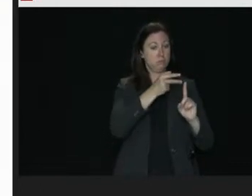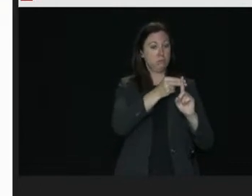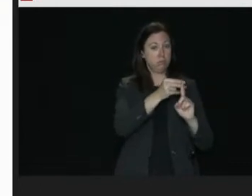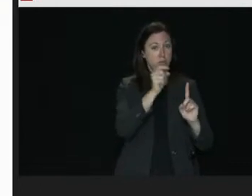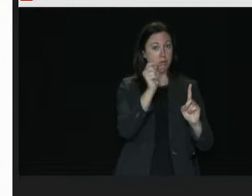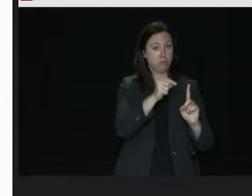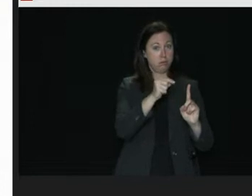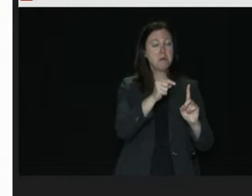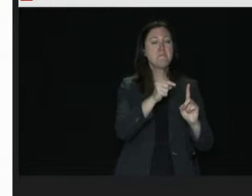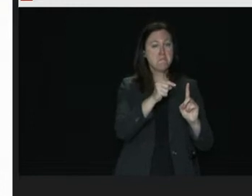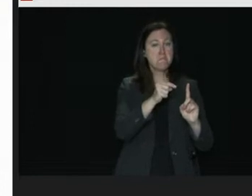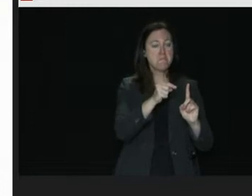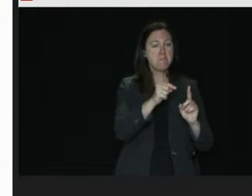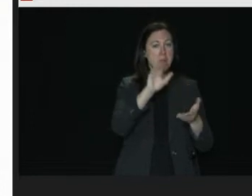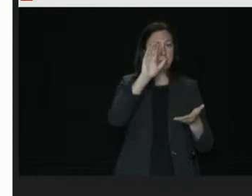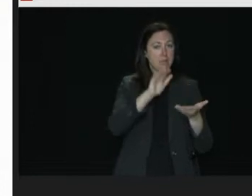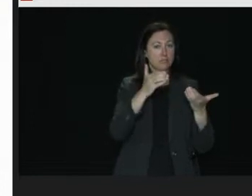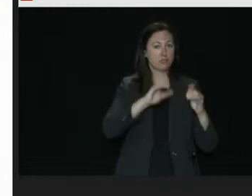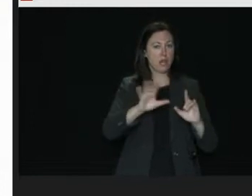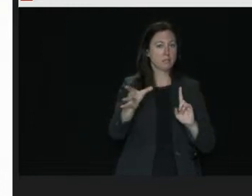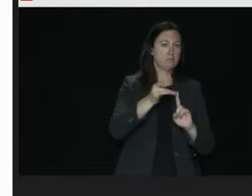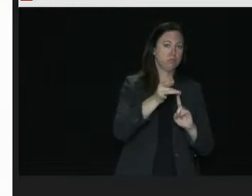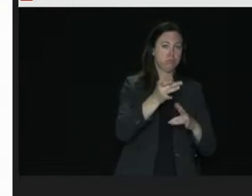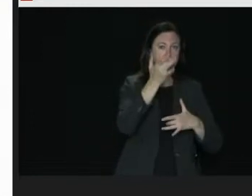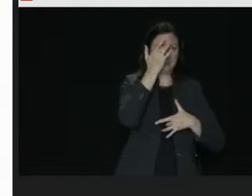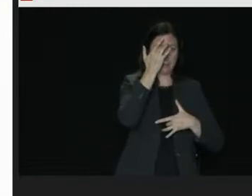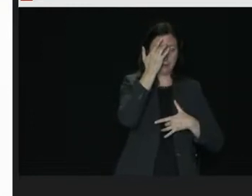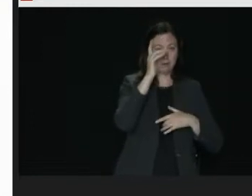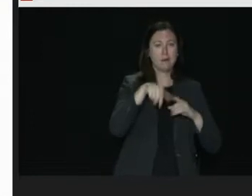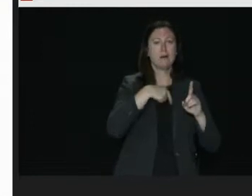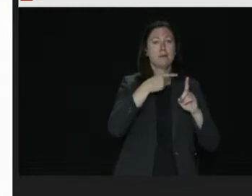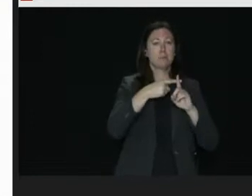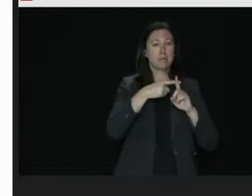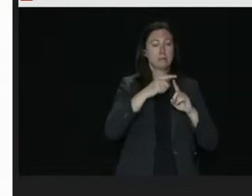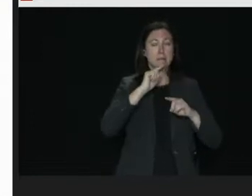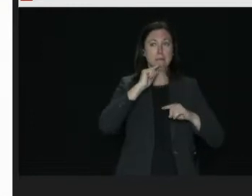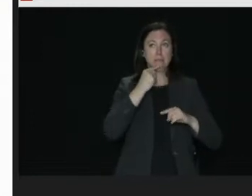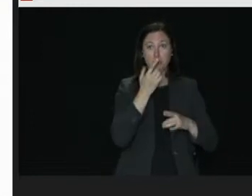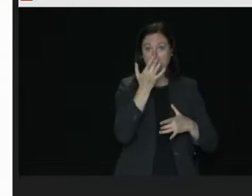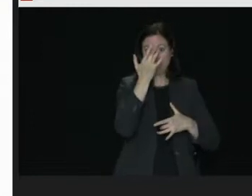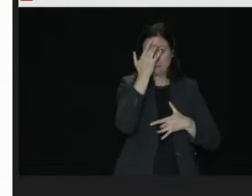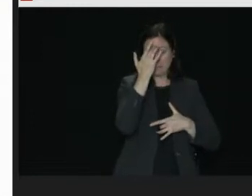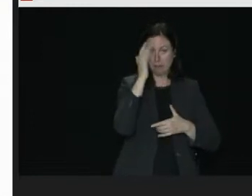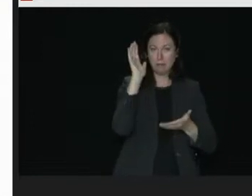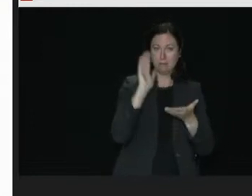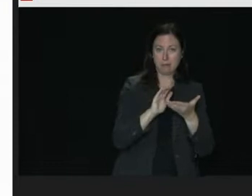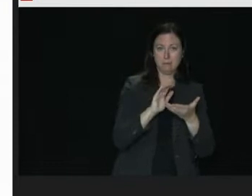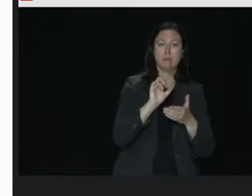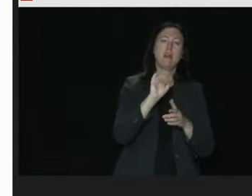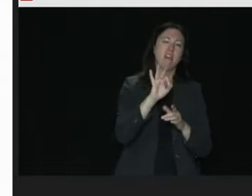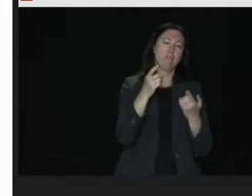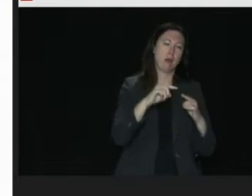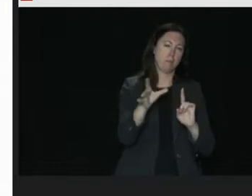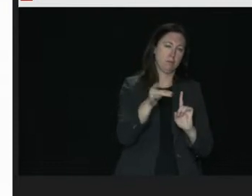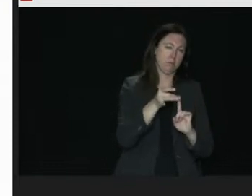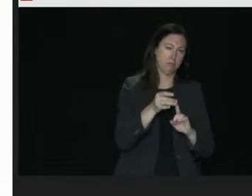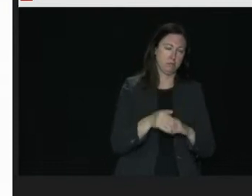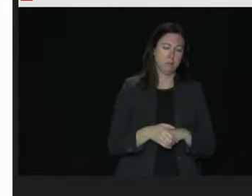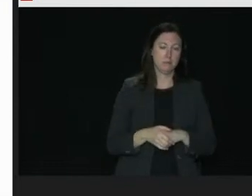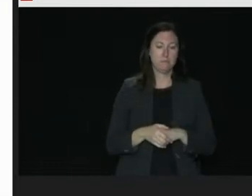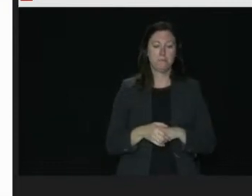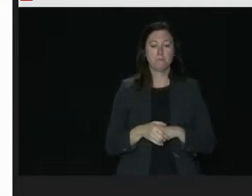to become infected and are highly protected against severe illness due to COVID-19. From mid-August